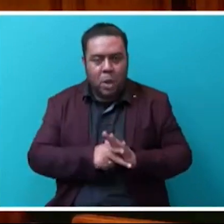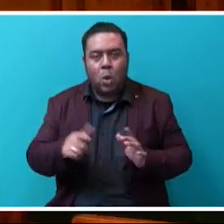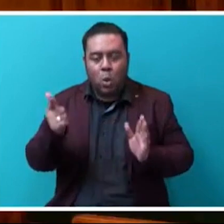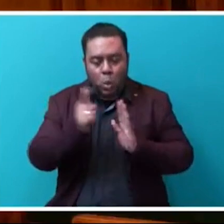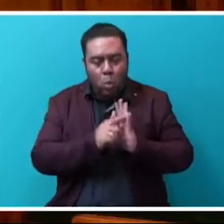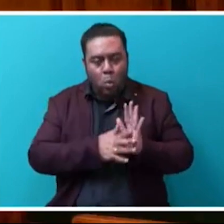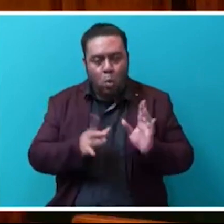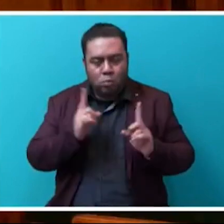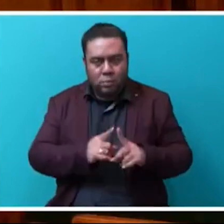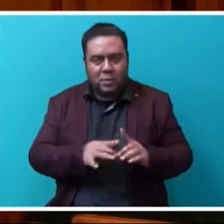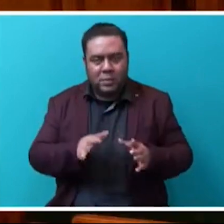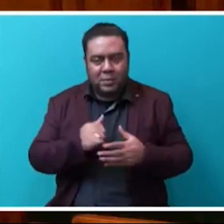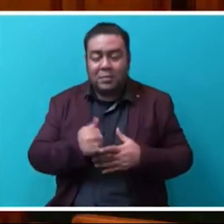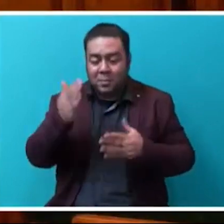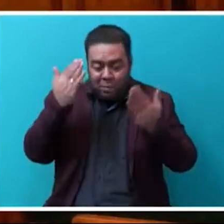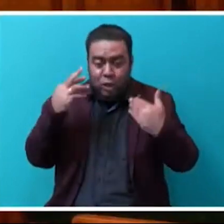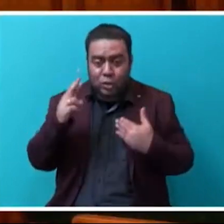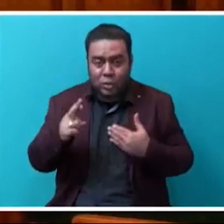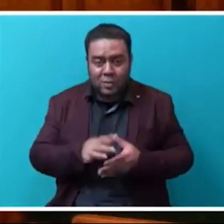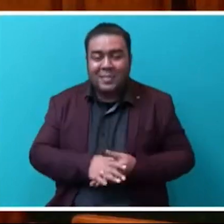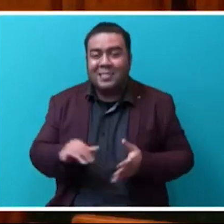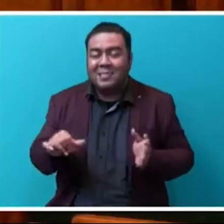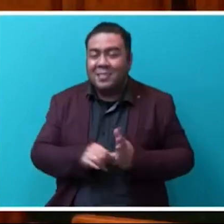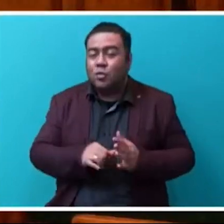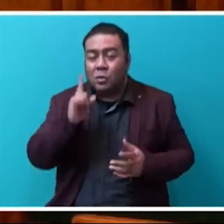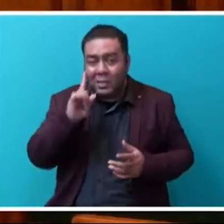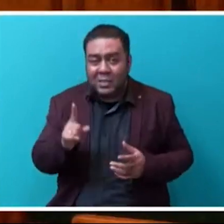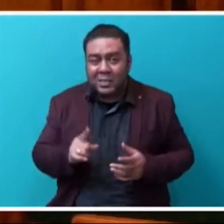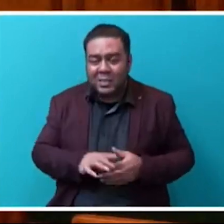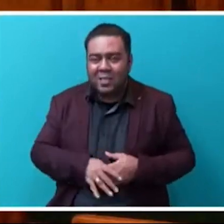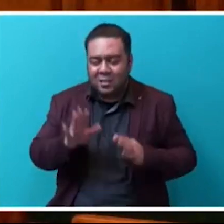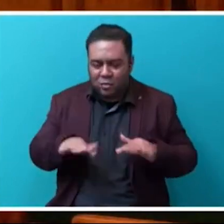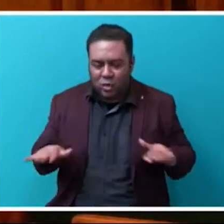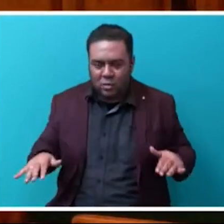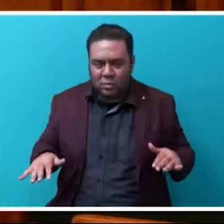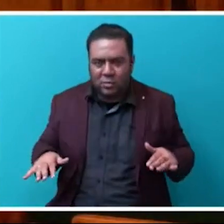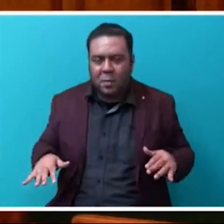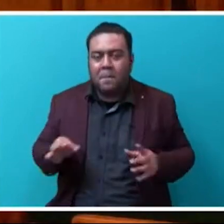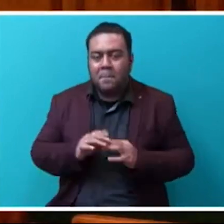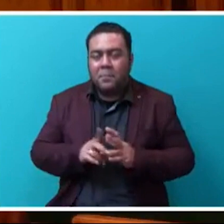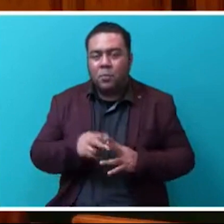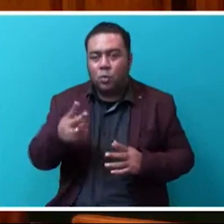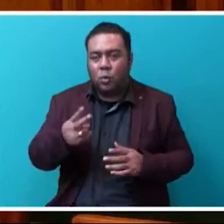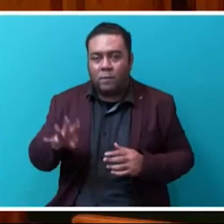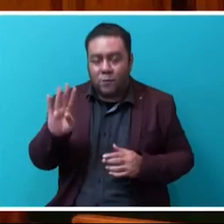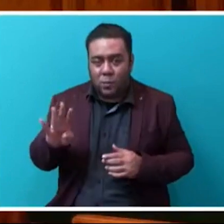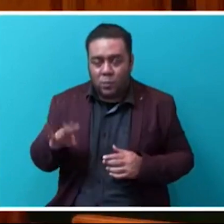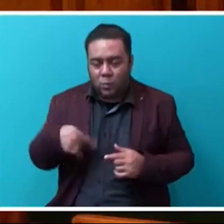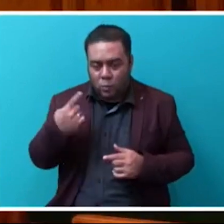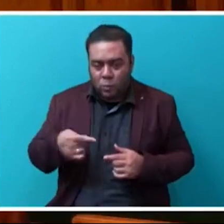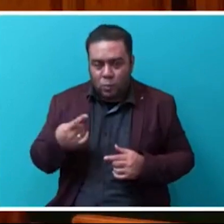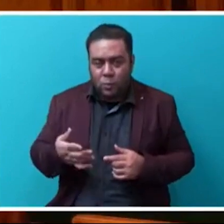law-abiding citizens. Mr. Speaker, sir, it is heartening to see that the Child Justice Bill 2024 continues to